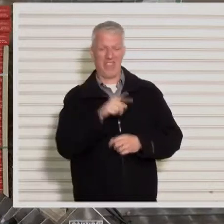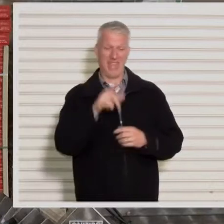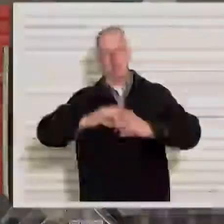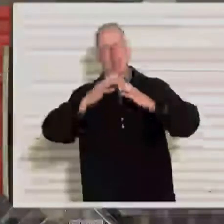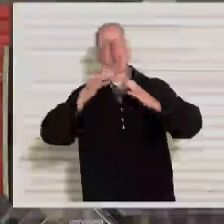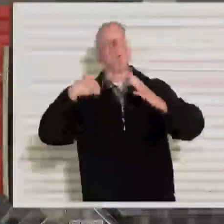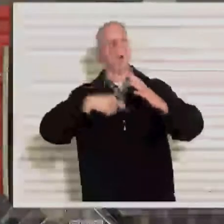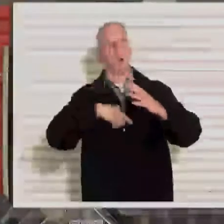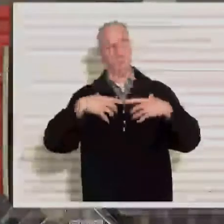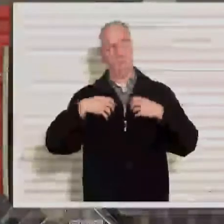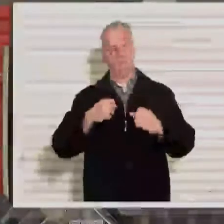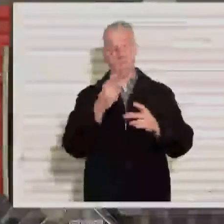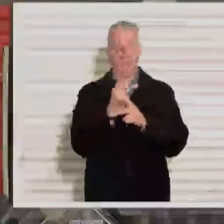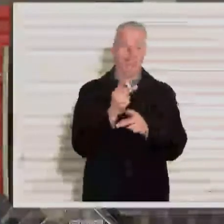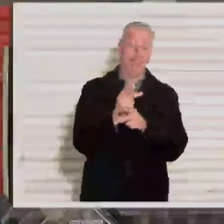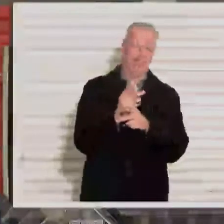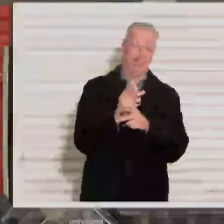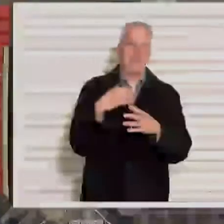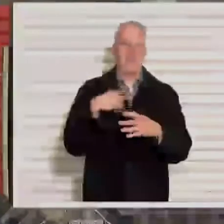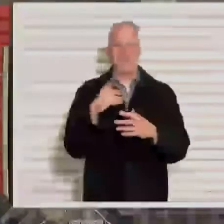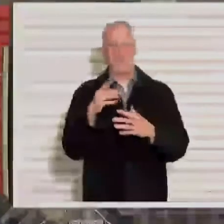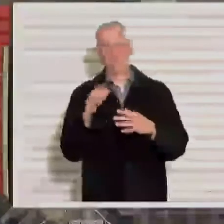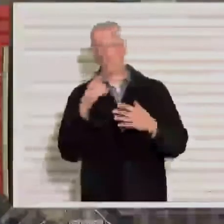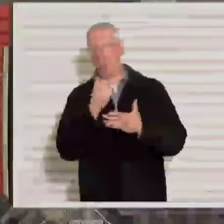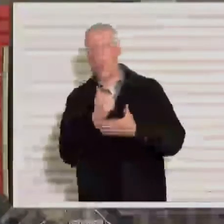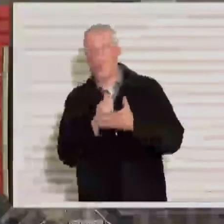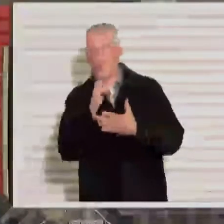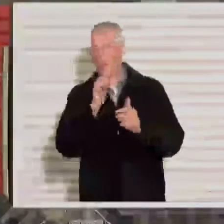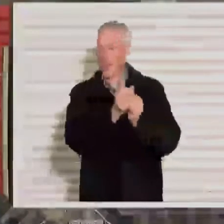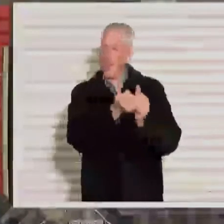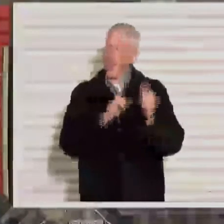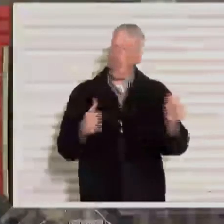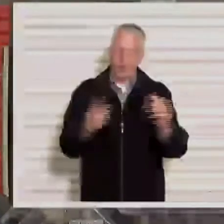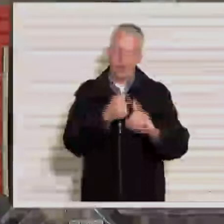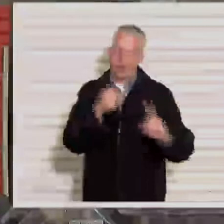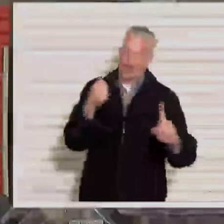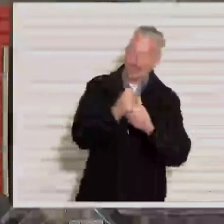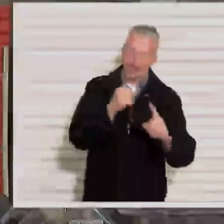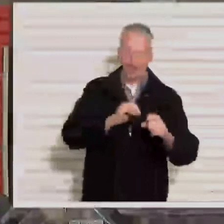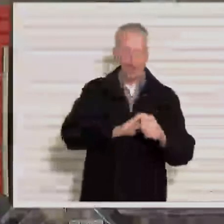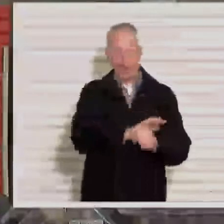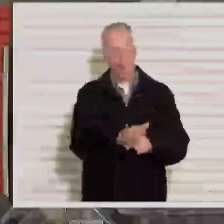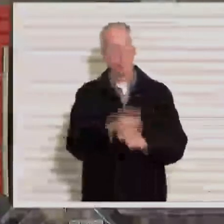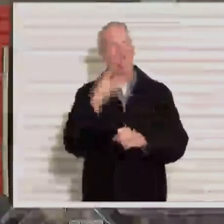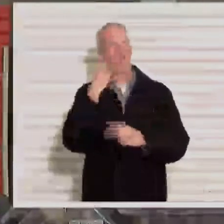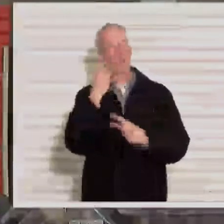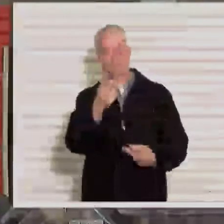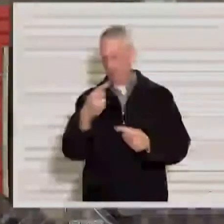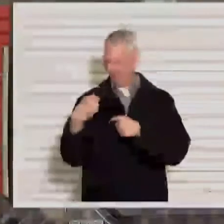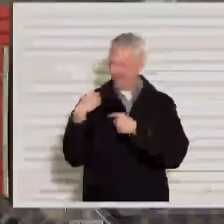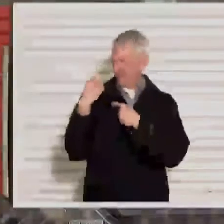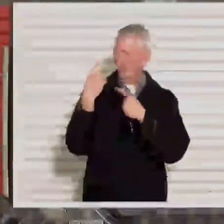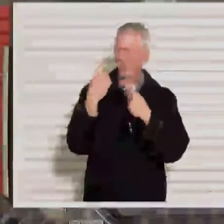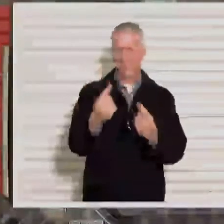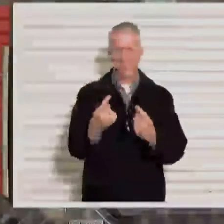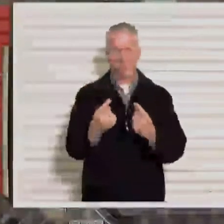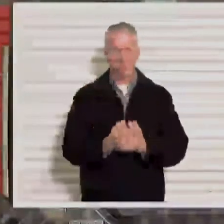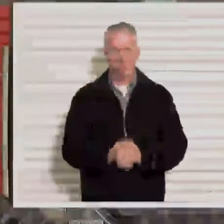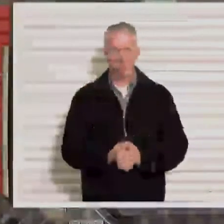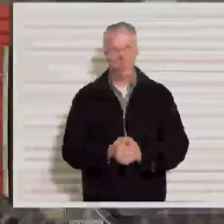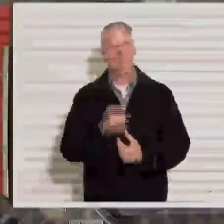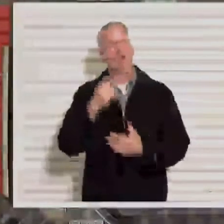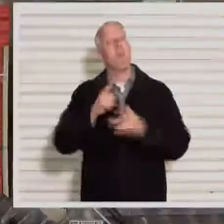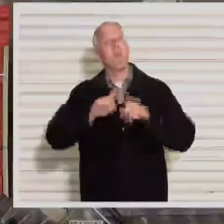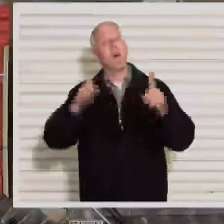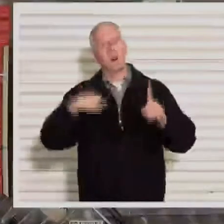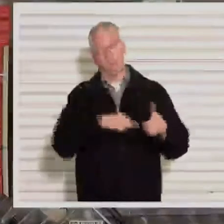County, Riverside, in order to avoid the type of impacts that we've seen with COVID-19 today. But we